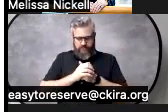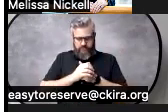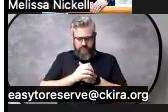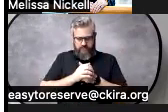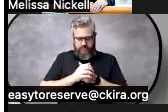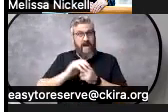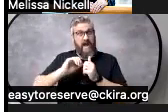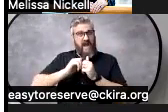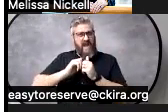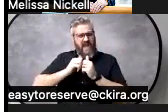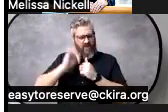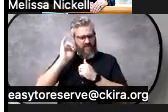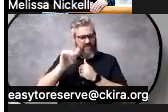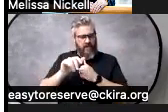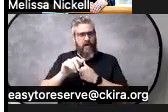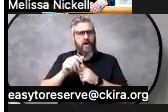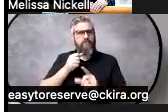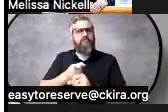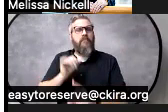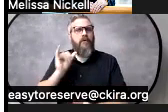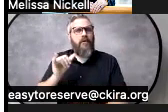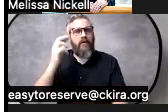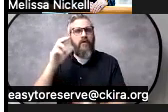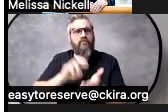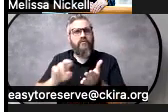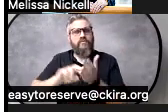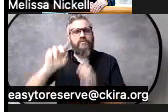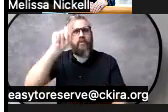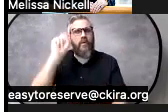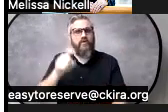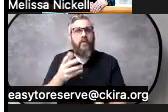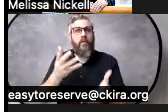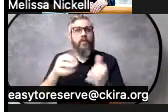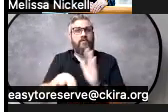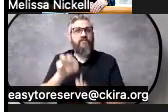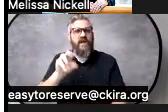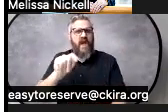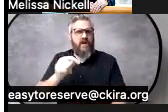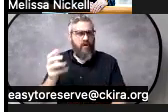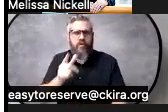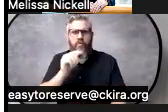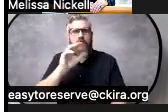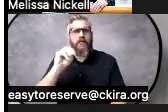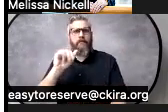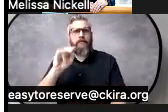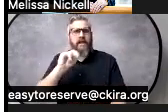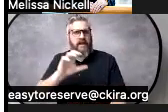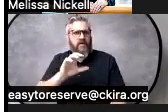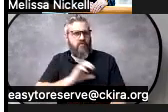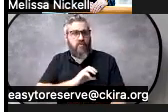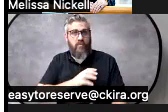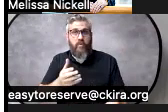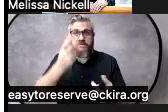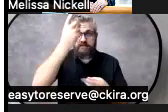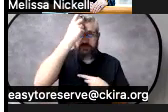lead you to your research question? What were you hoping to find out? Who are the main characters? Like, what's the disease,